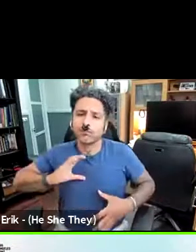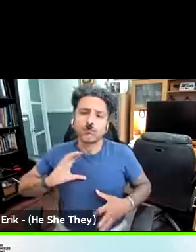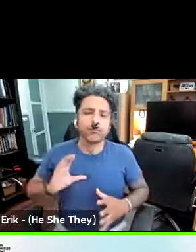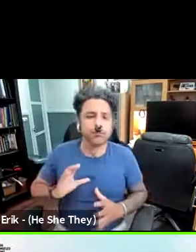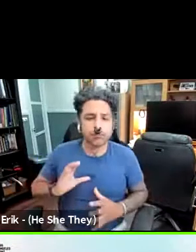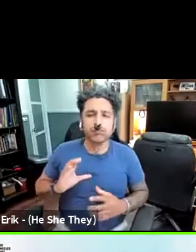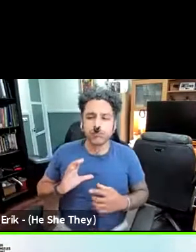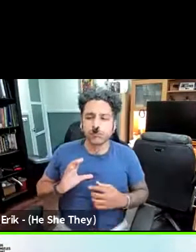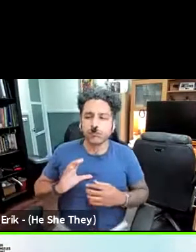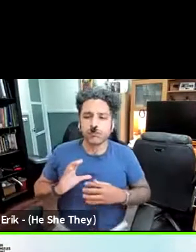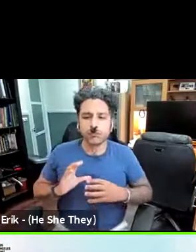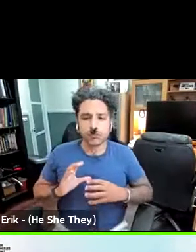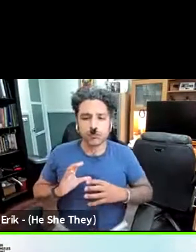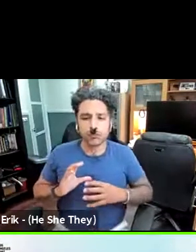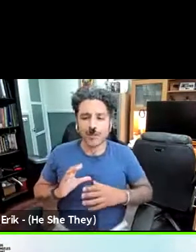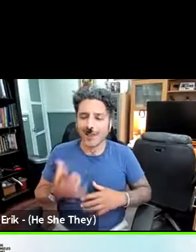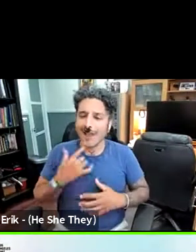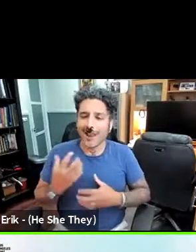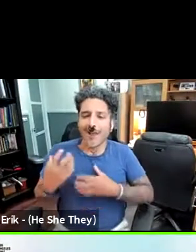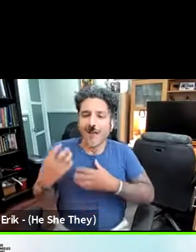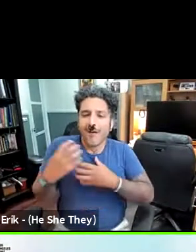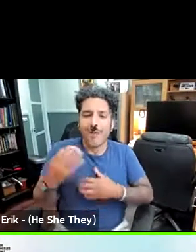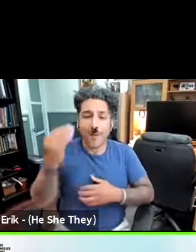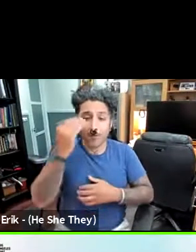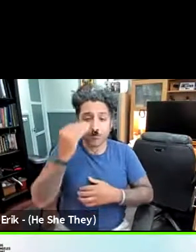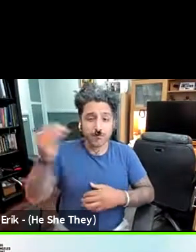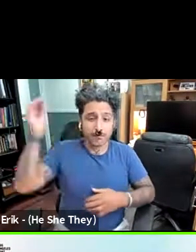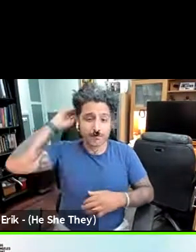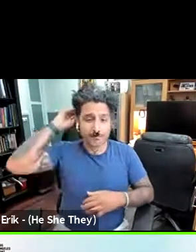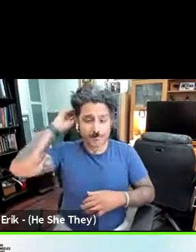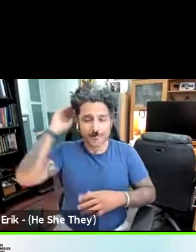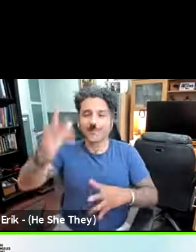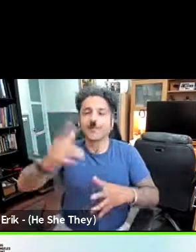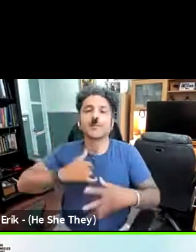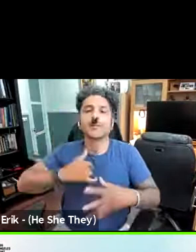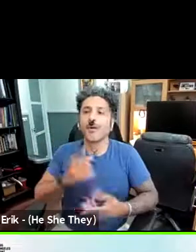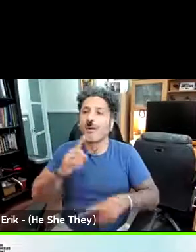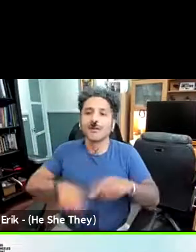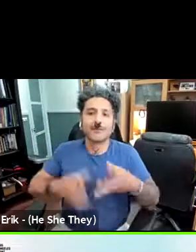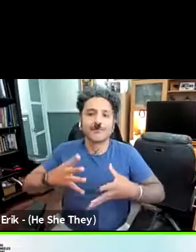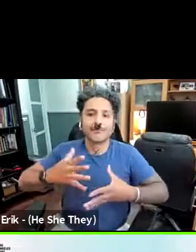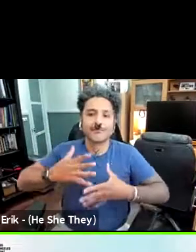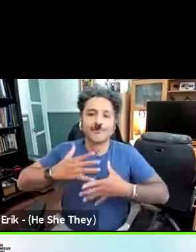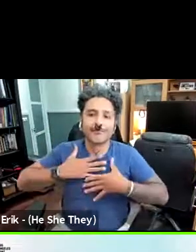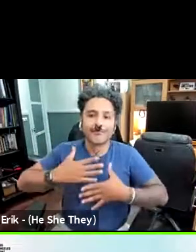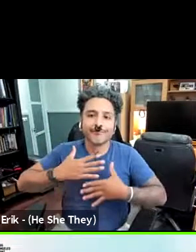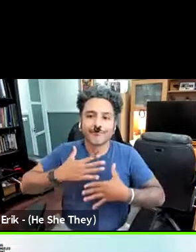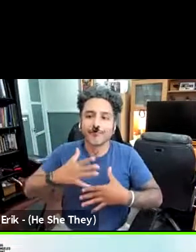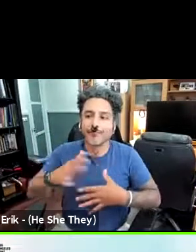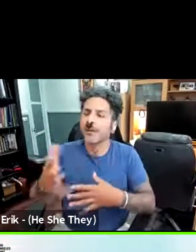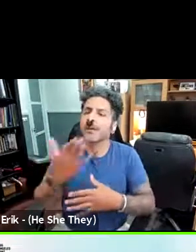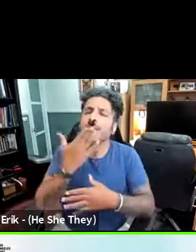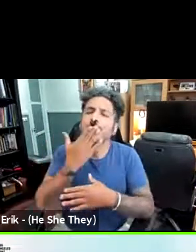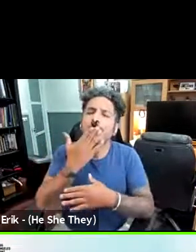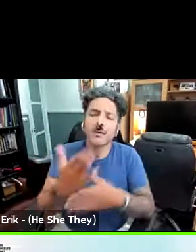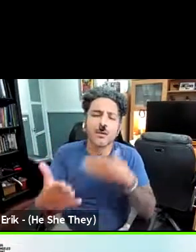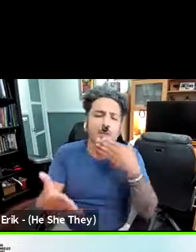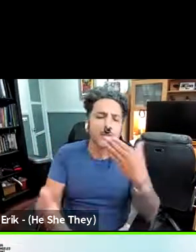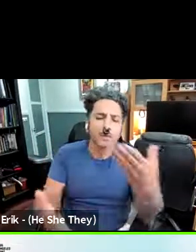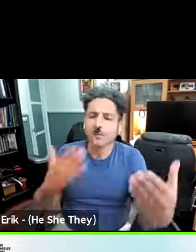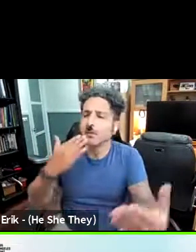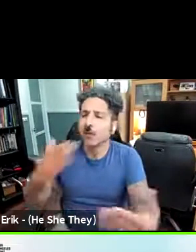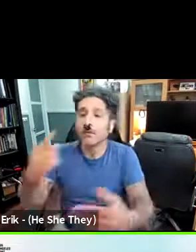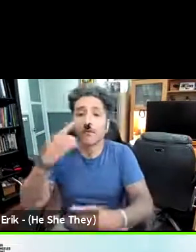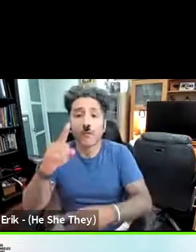until I stop breathing. I appreciate all of you for not only the work that you do, but for the people that you are,